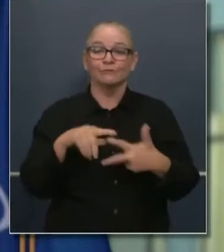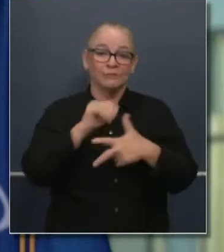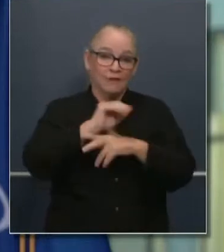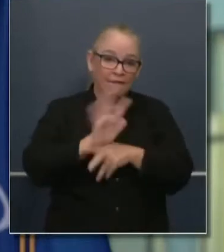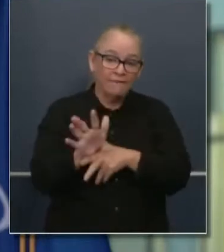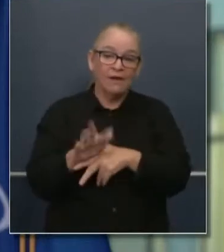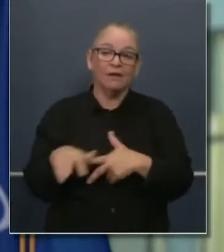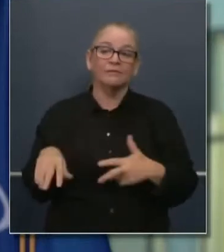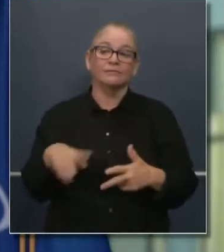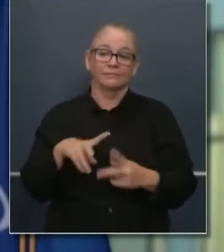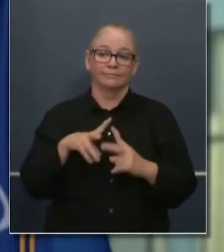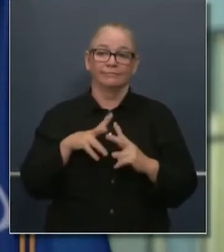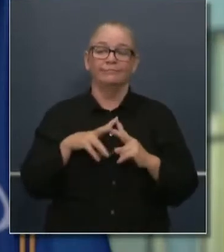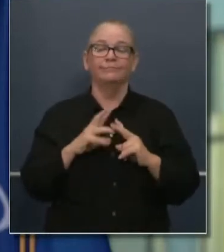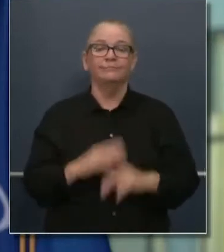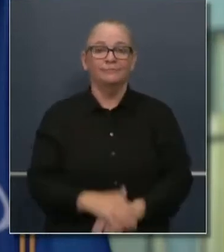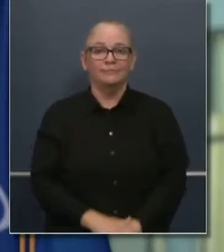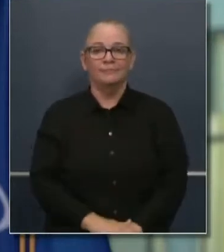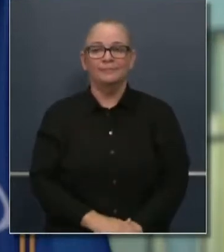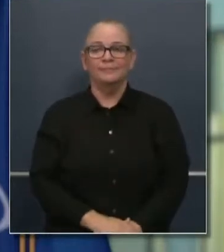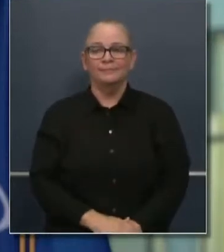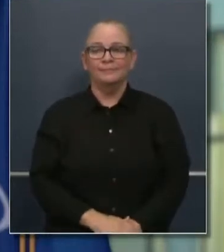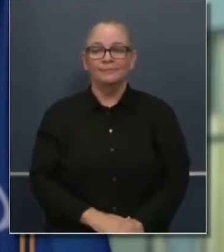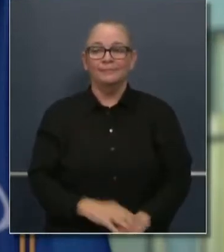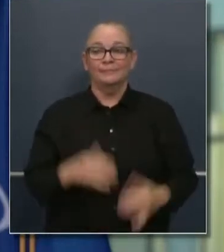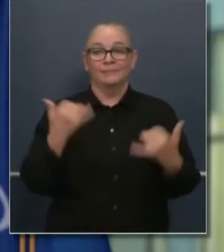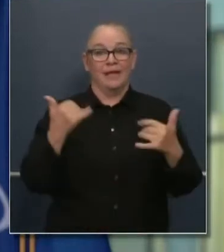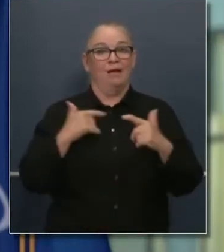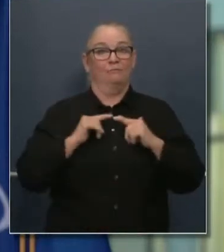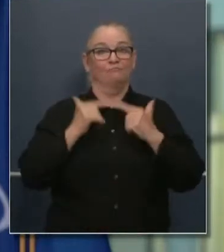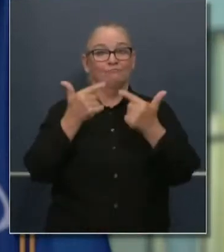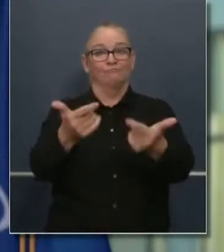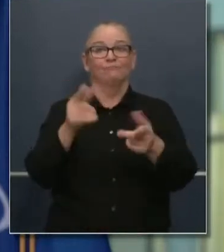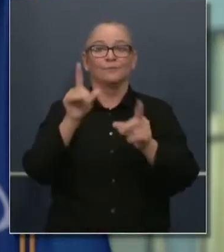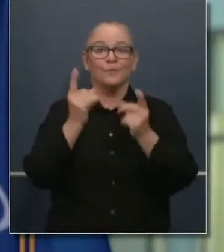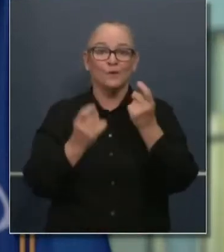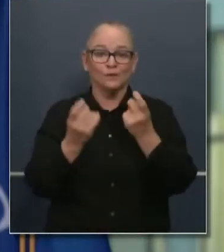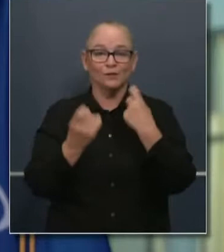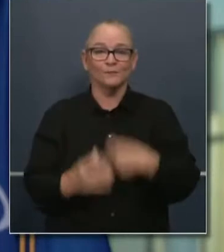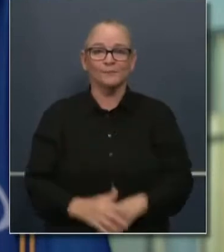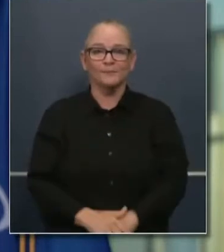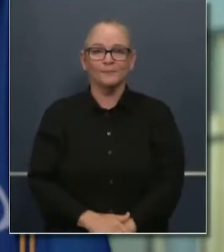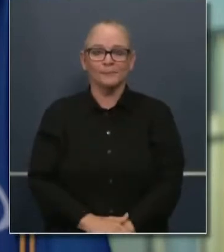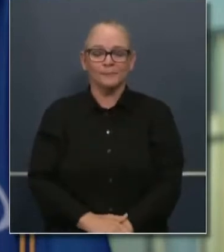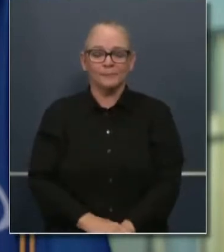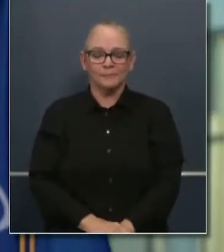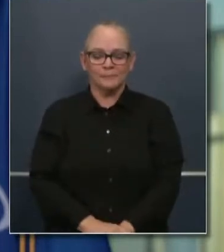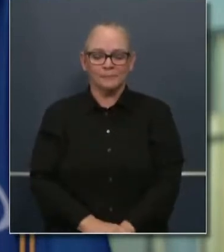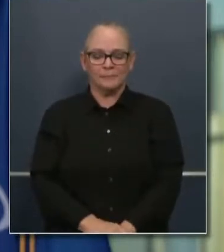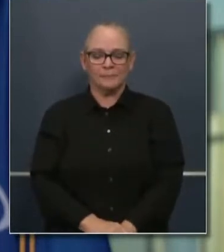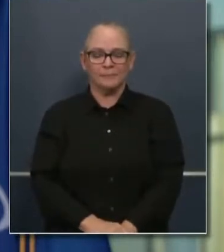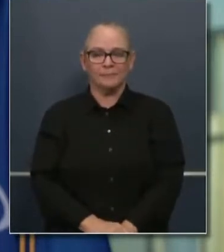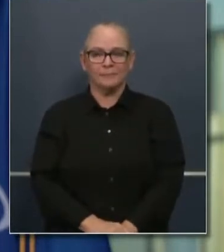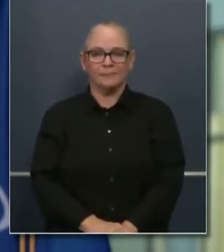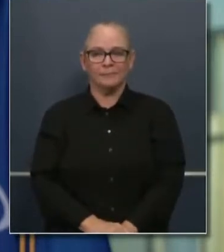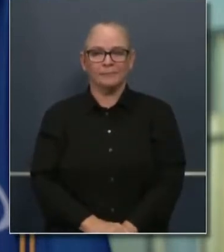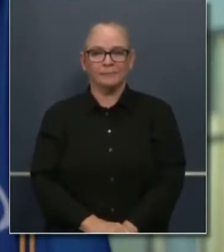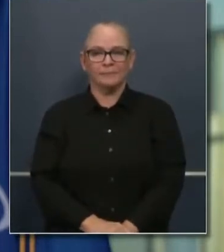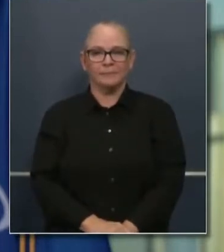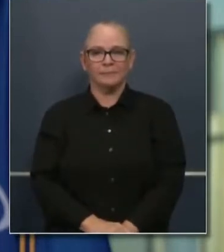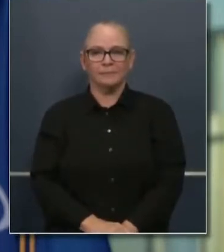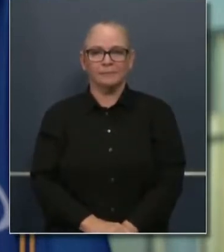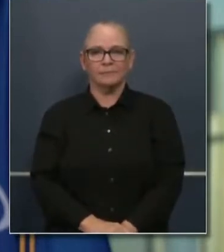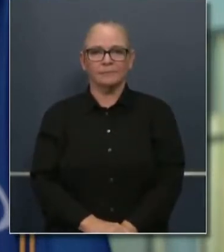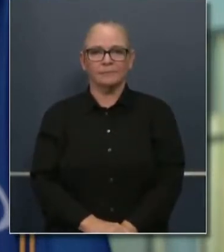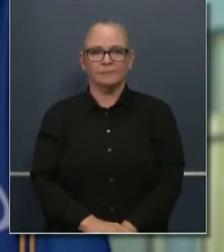COVID response. As always, we're happy to take now any questions. Emily Hoban, Cal Matters.